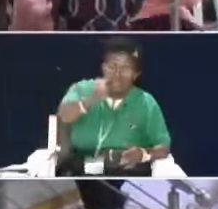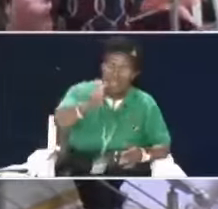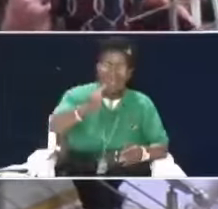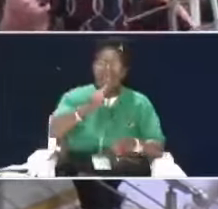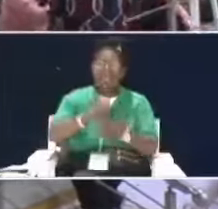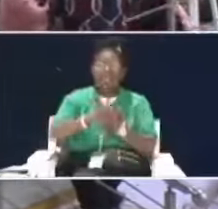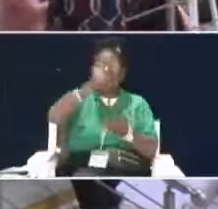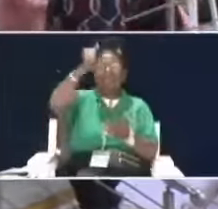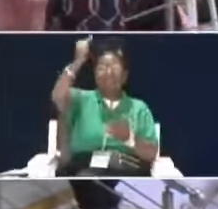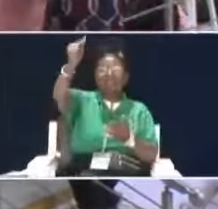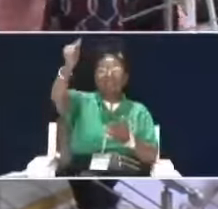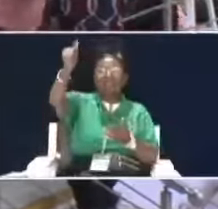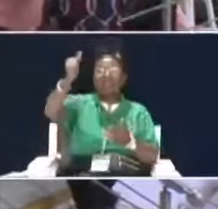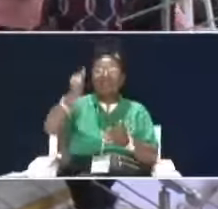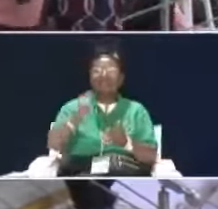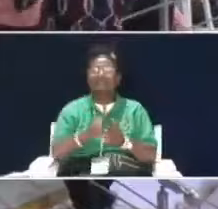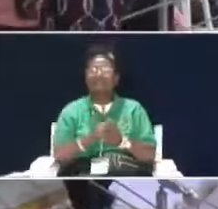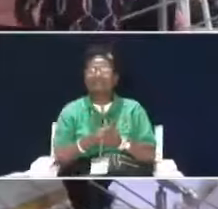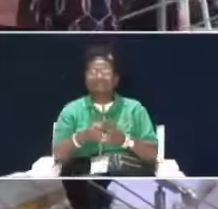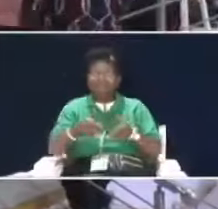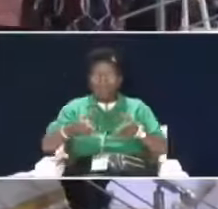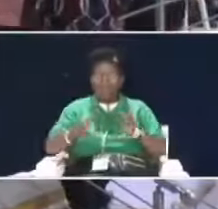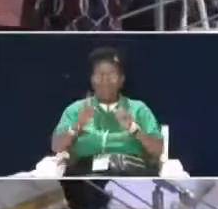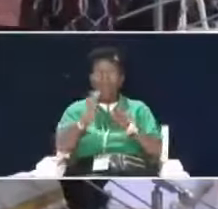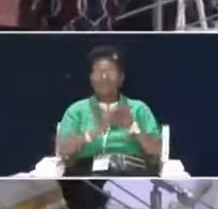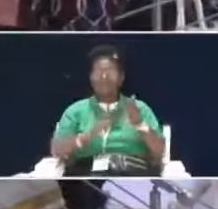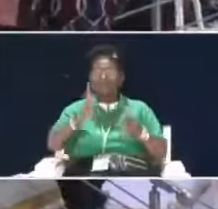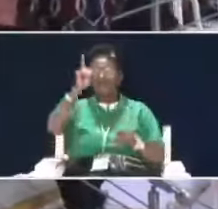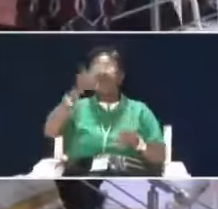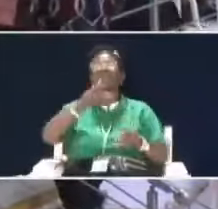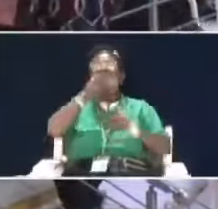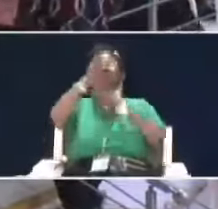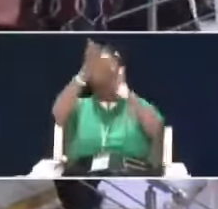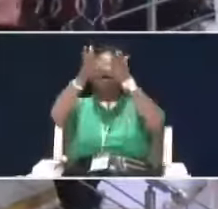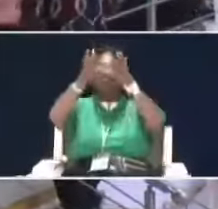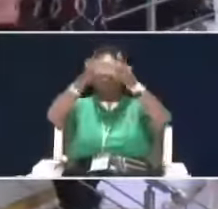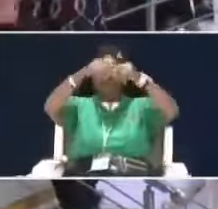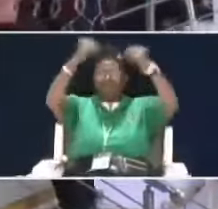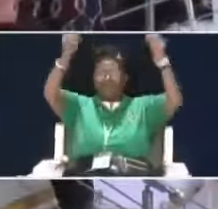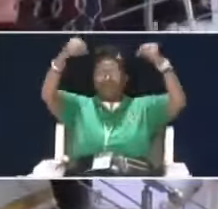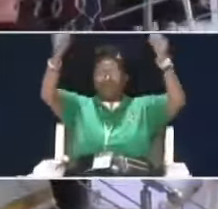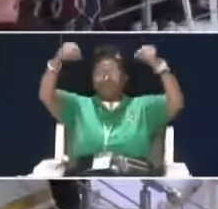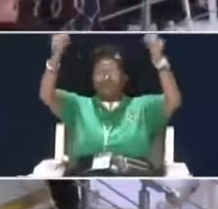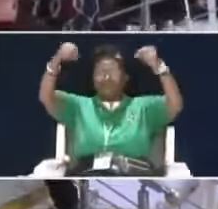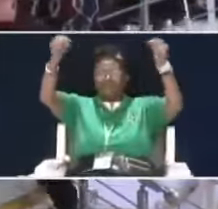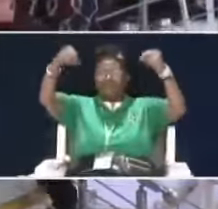Amen. Let someone shout hallelujah.